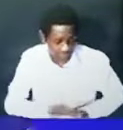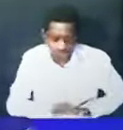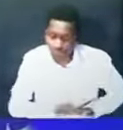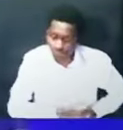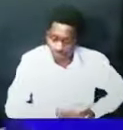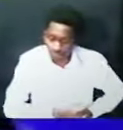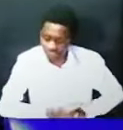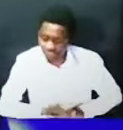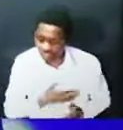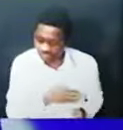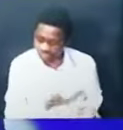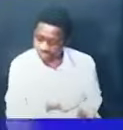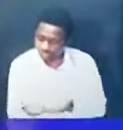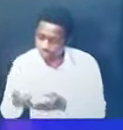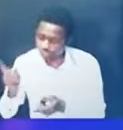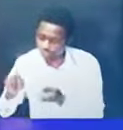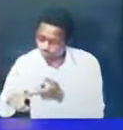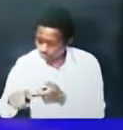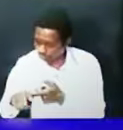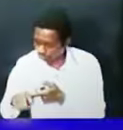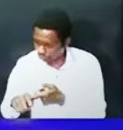the temple. Now,